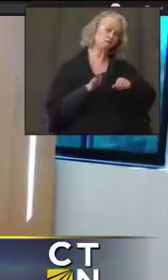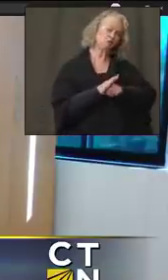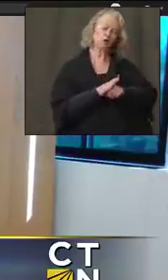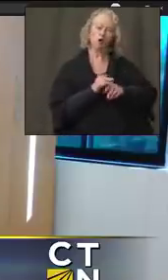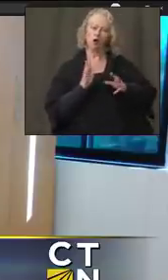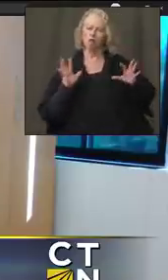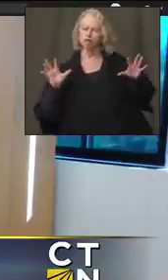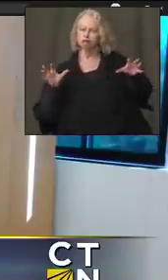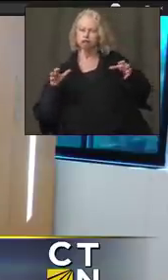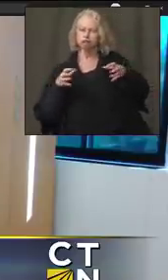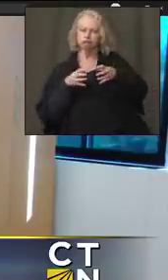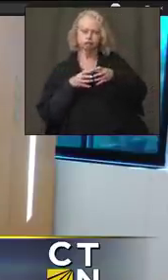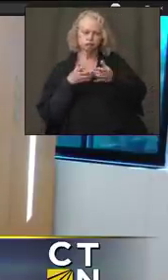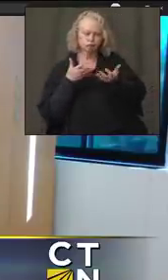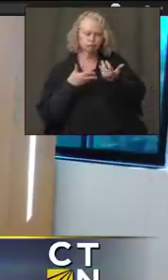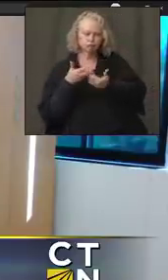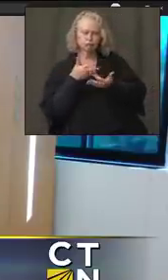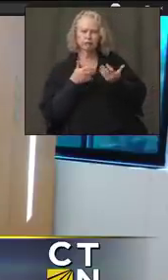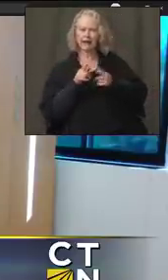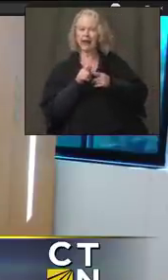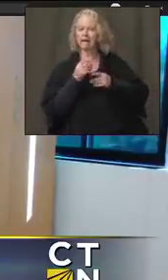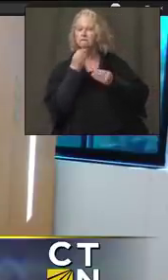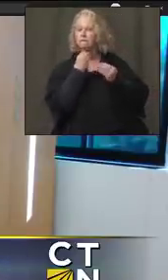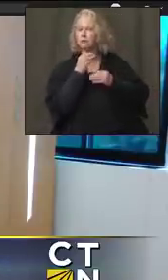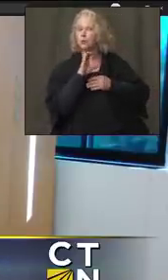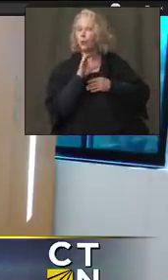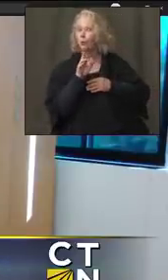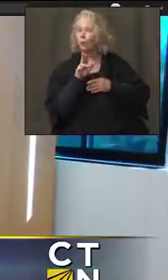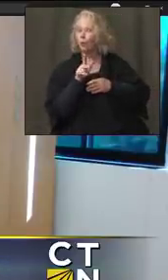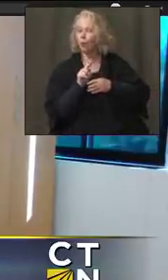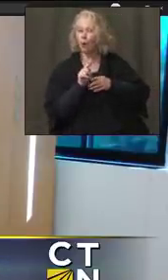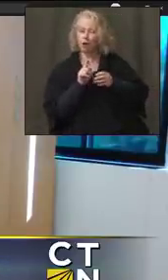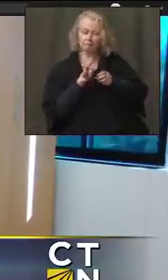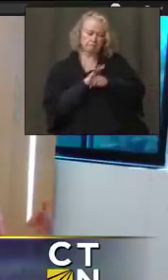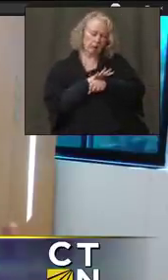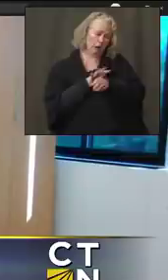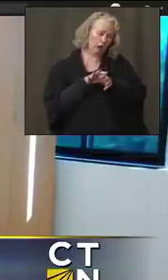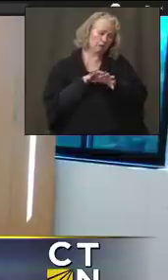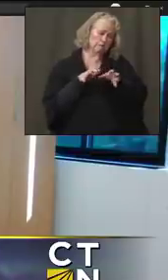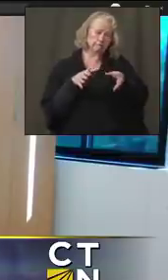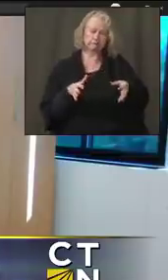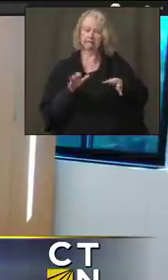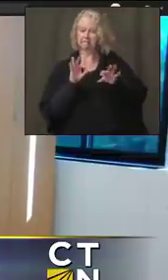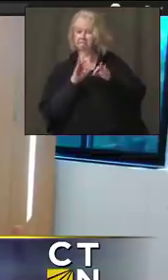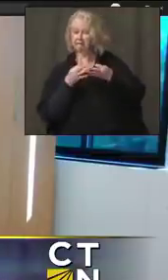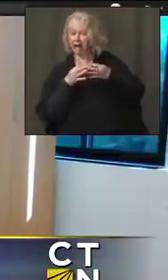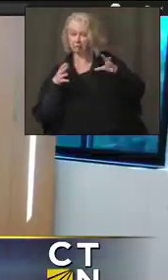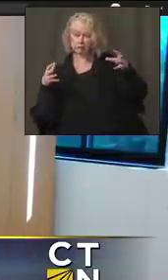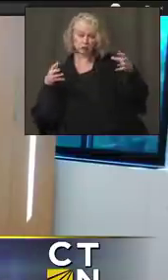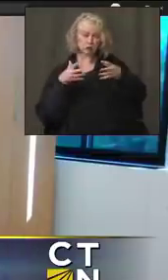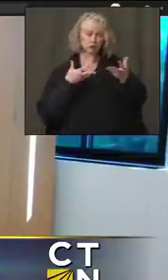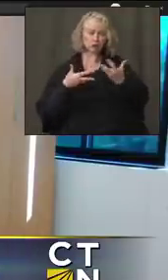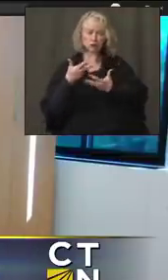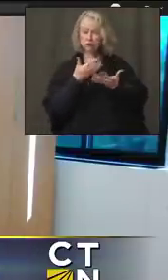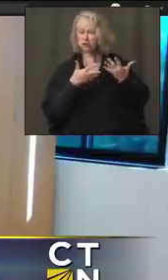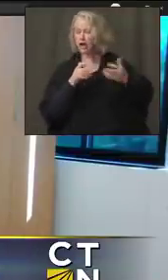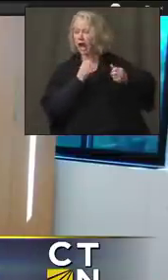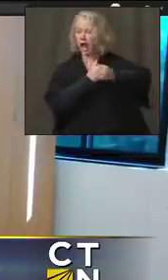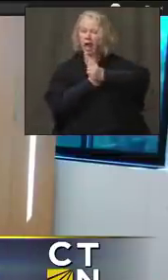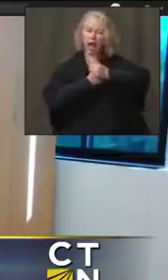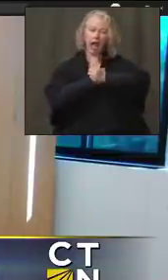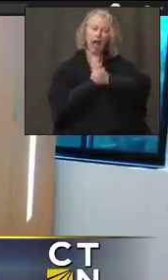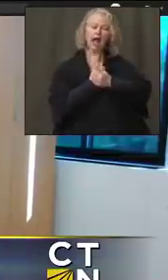congregation activities in a mall, the food courts, having lots of people, big families interacting with each other, hugging each